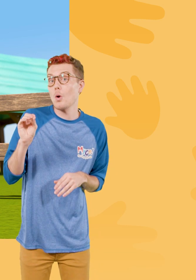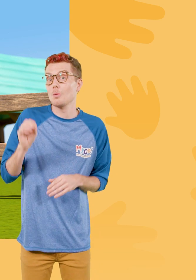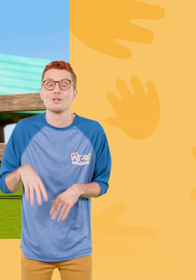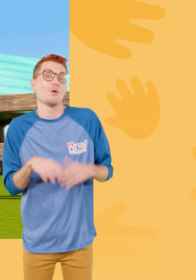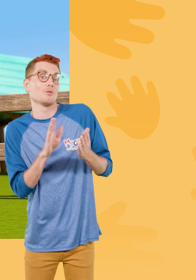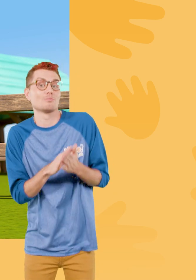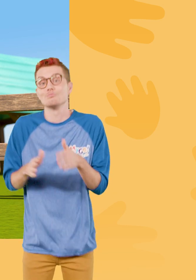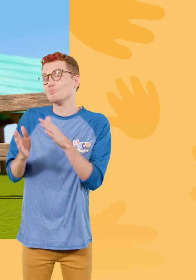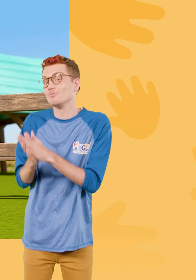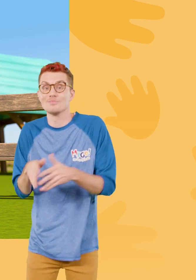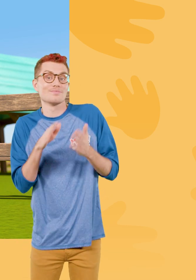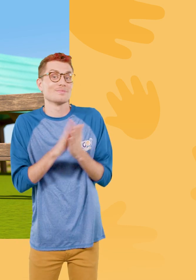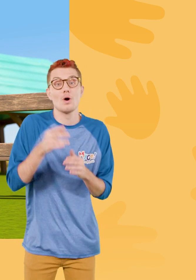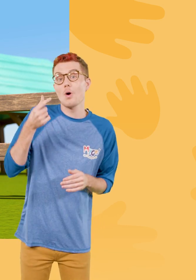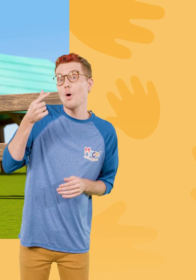G-O,